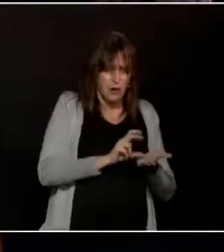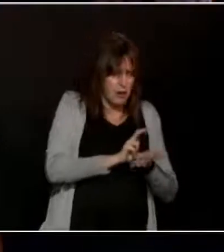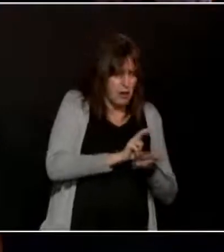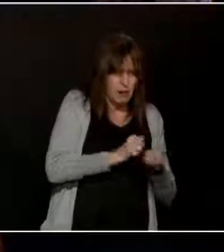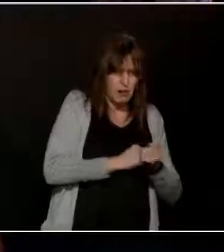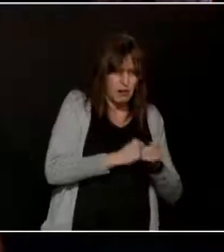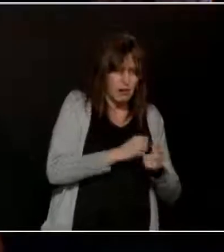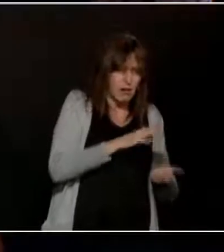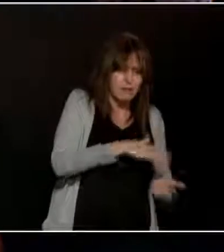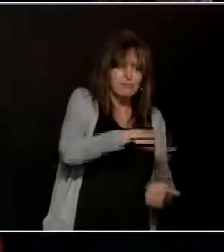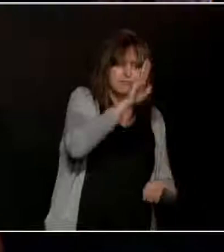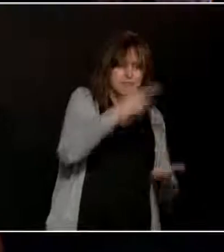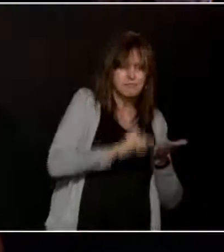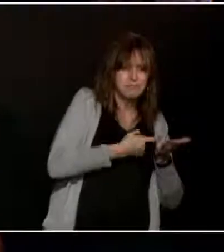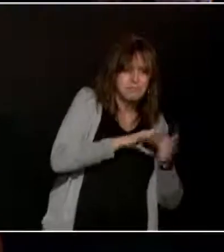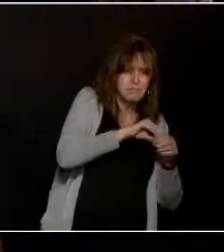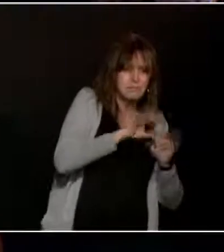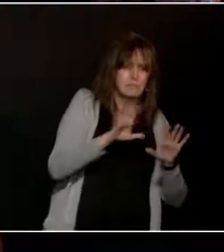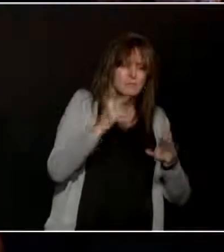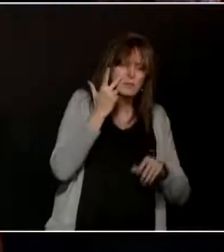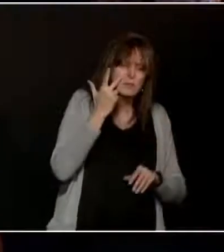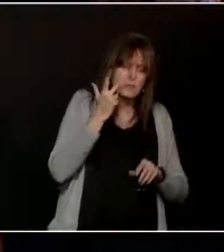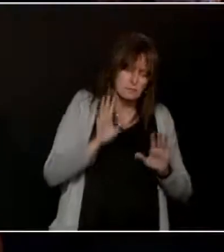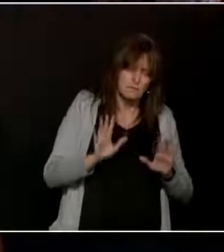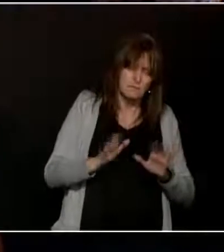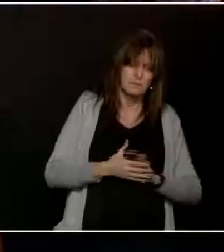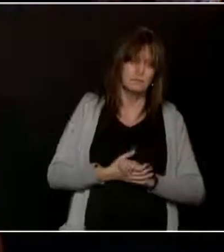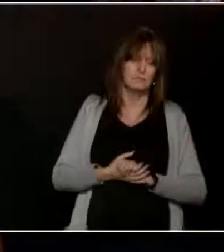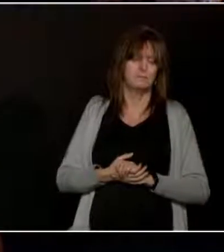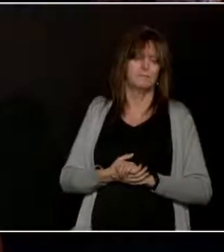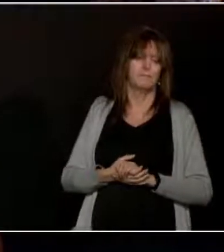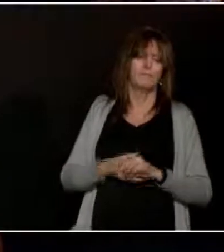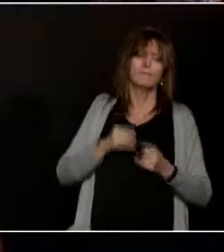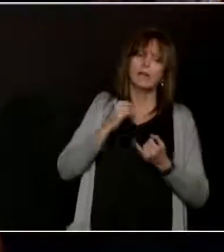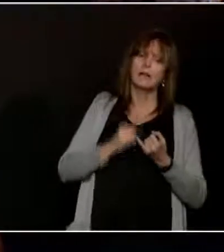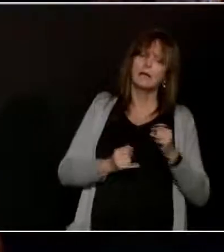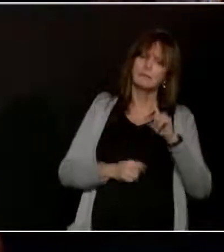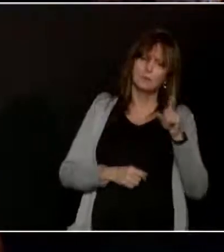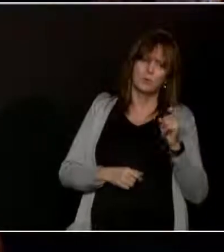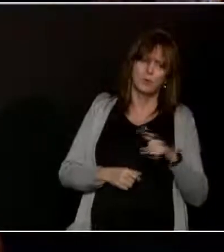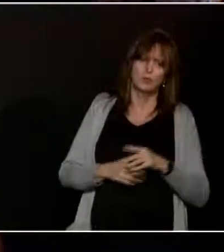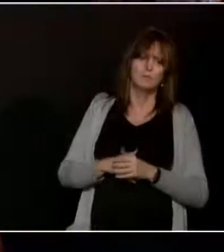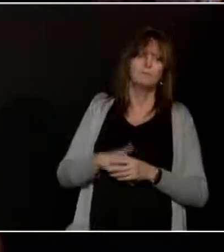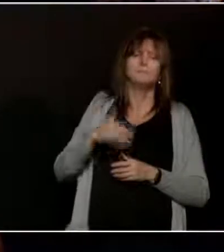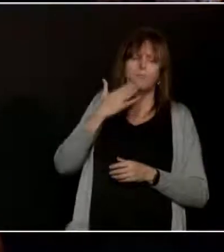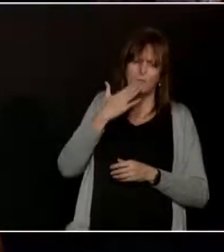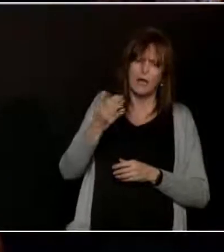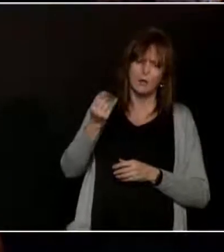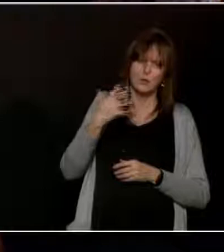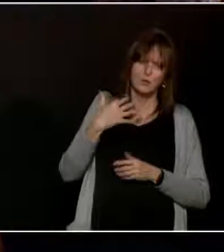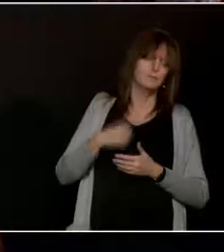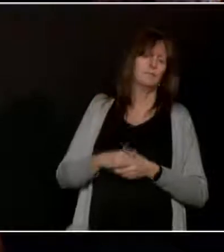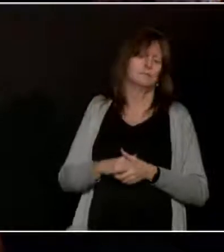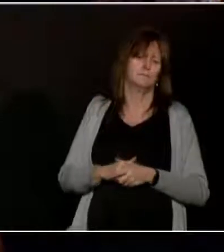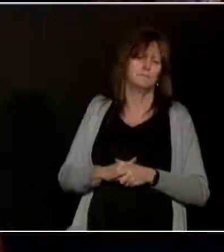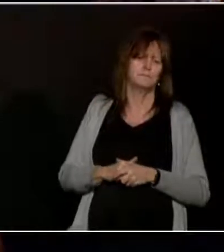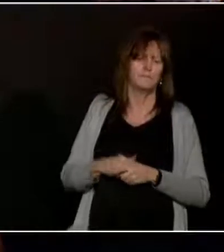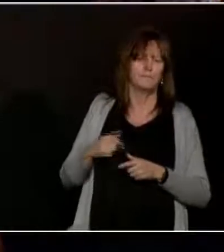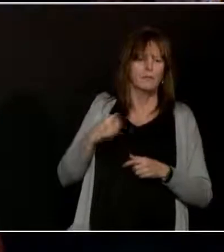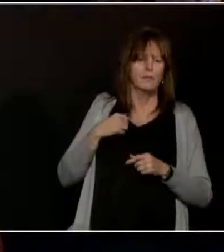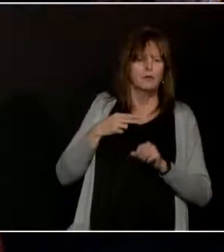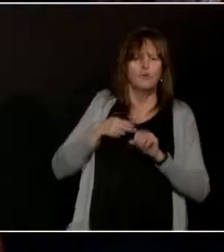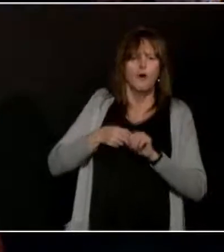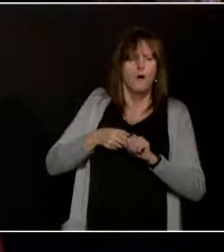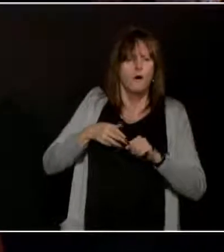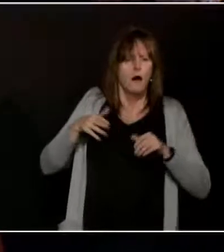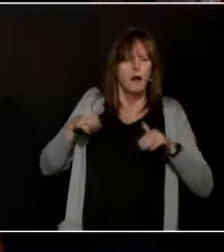question. Thank you for that, Dr. Williams. My follow-up question, and I apologize, I joined this a little bit late, but I'm wondering if you've said or if you have